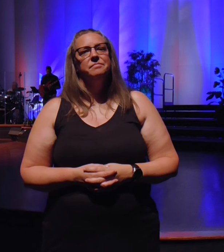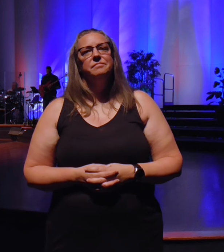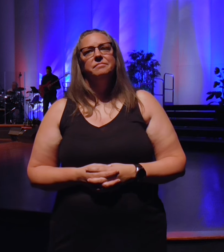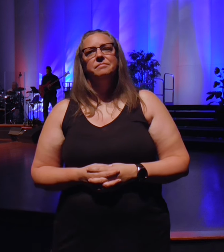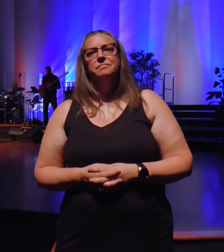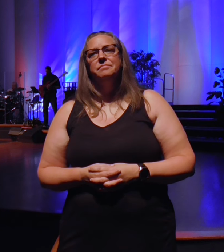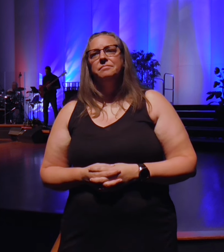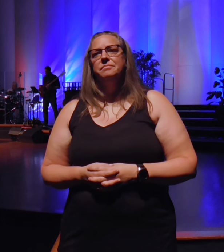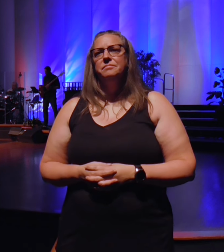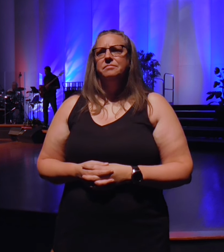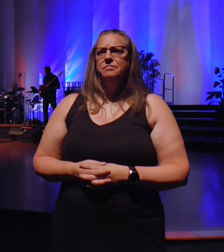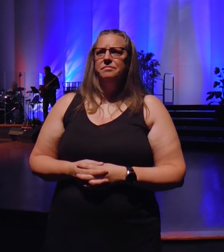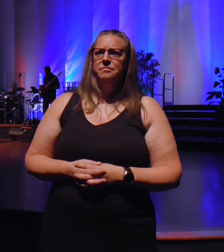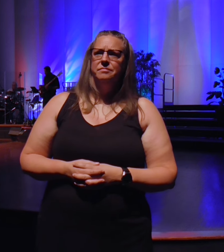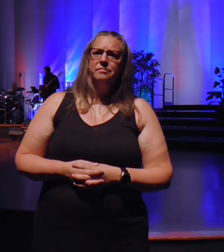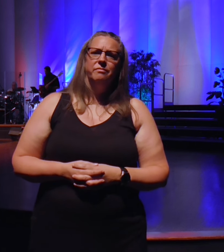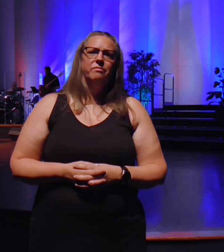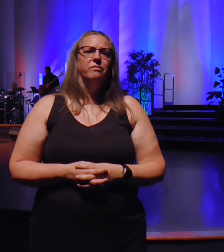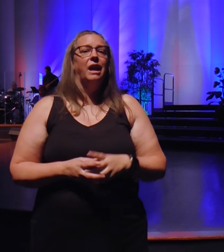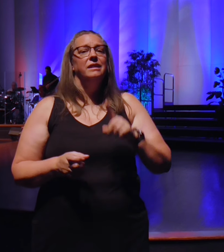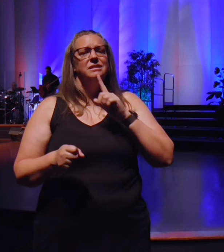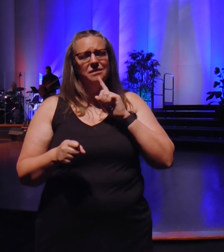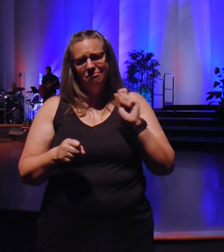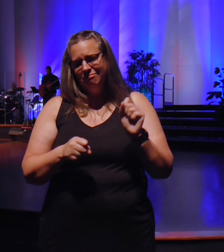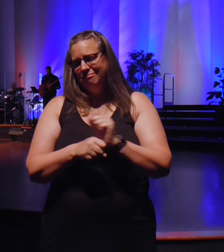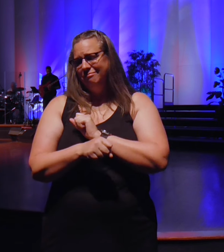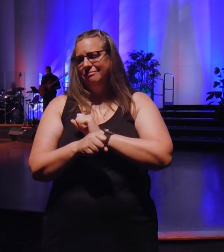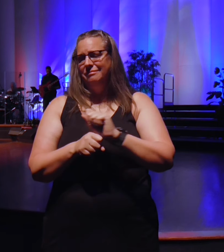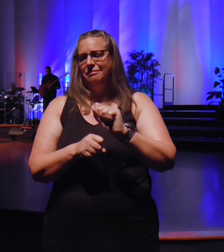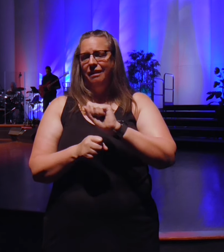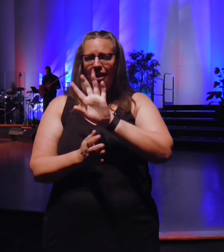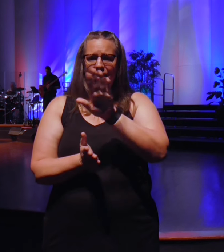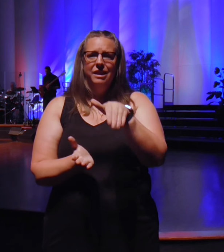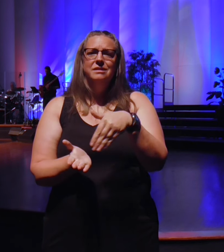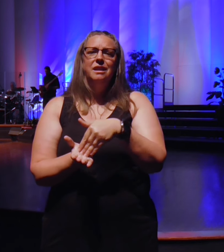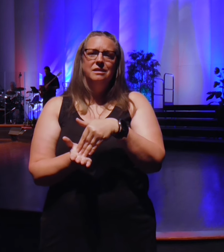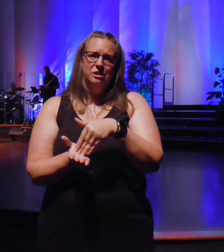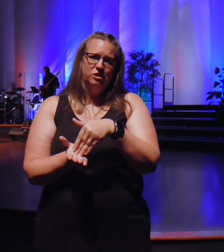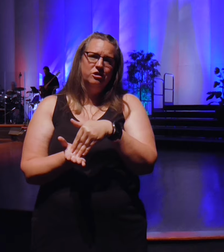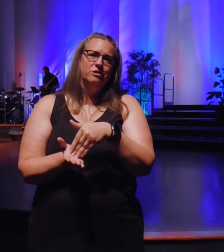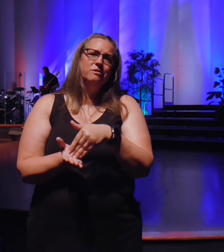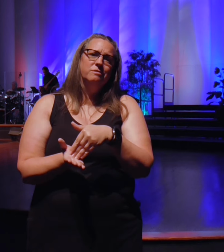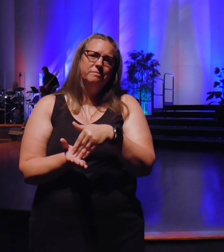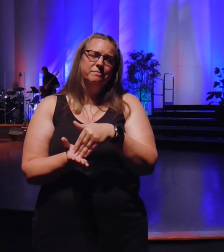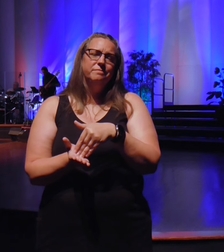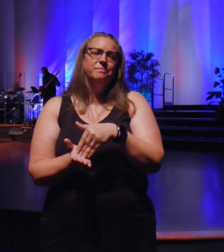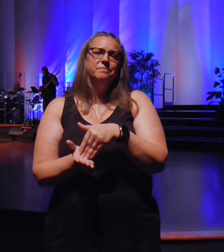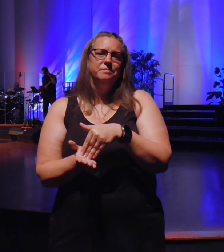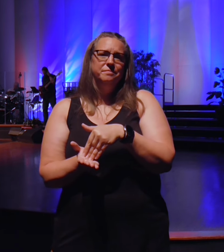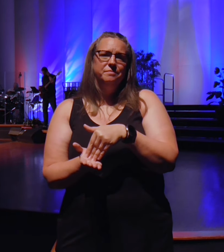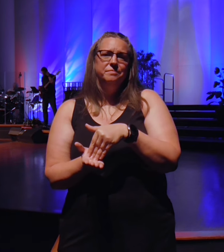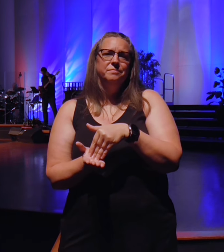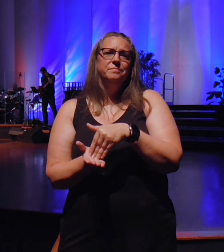all. At the center of it all.